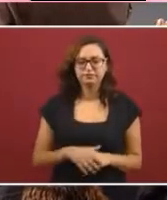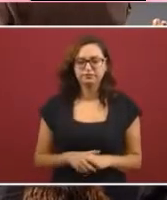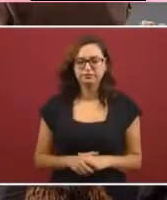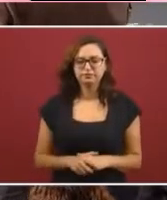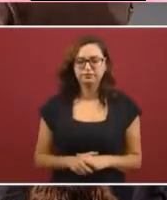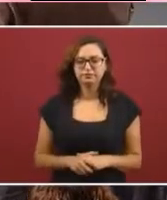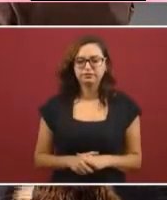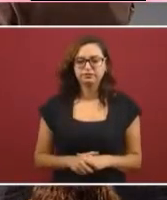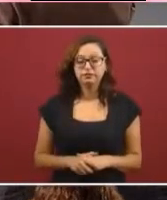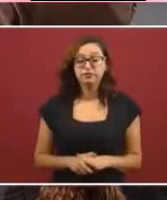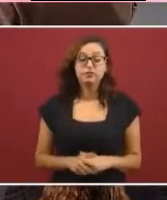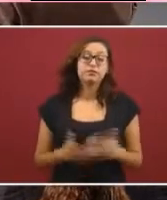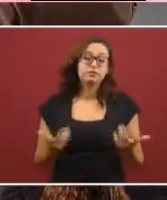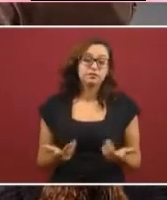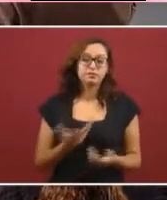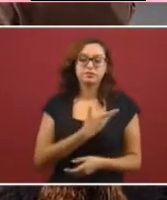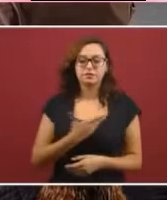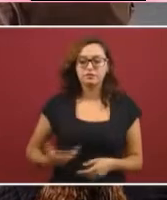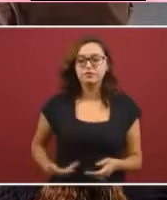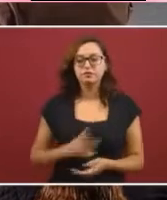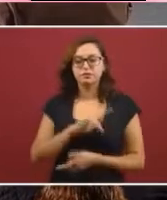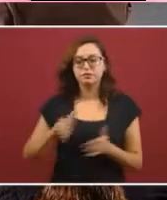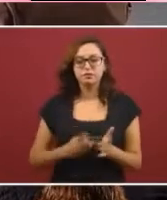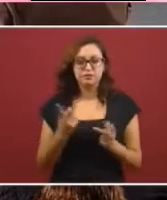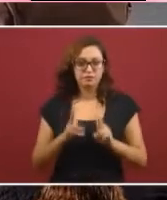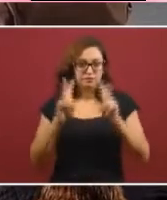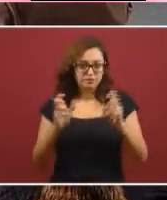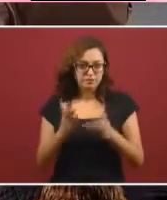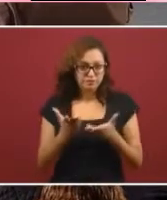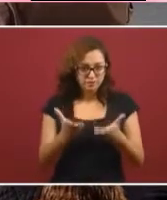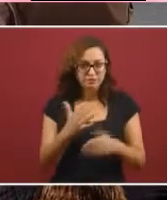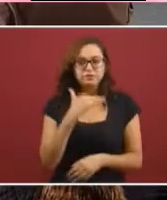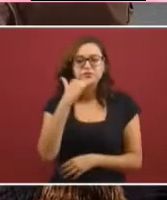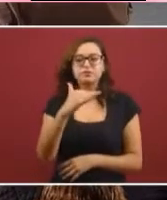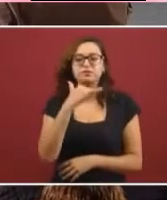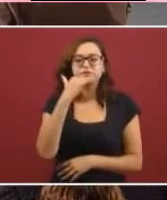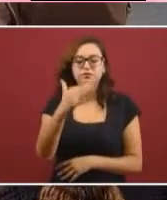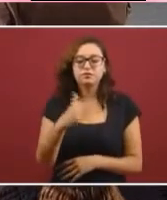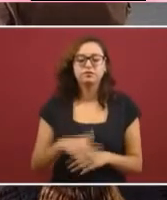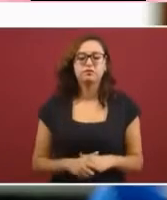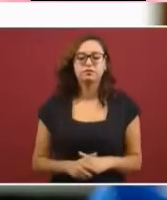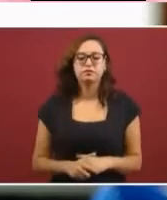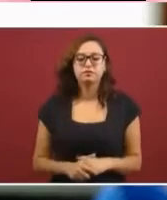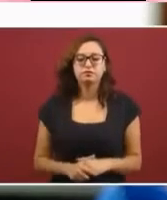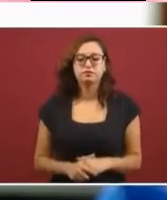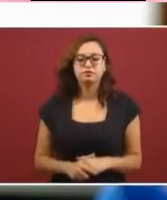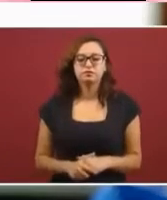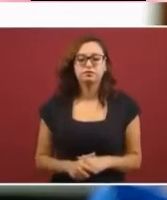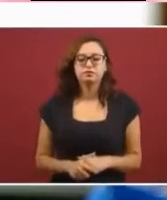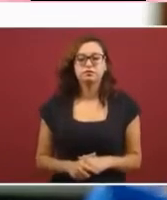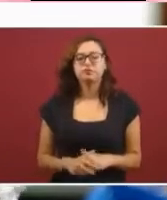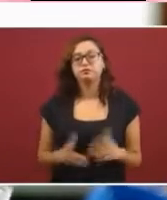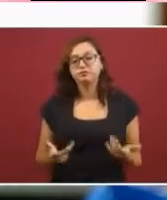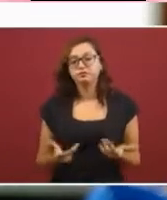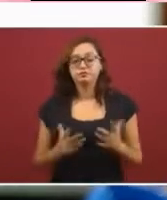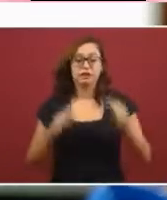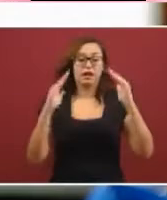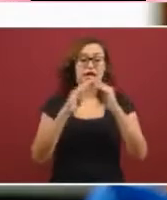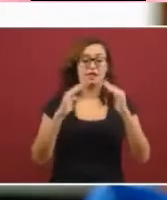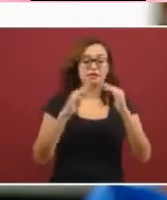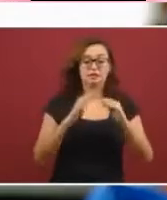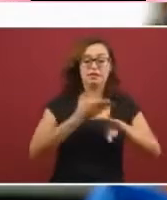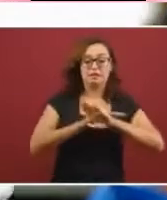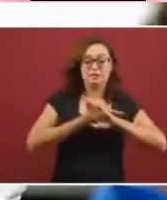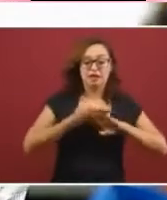Retomando nuevamente la corrupción. Regarding corruption. La corrupción dio parte a la Casa Blanca del expresidente Peña Nieto. Was also involved in